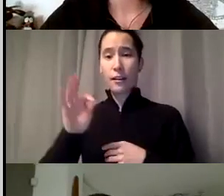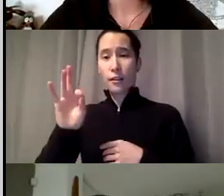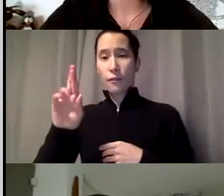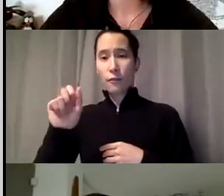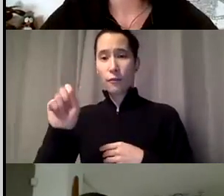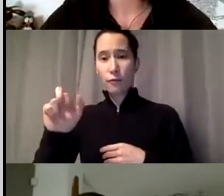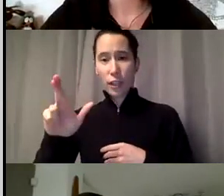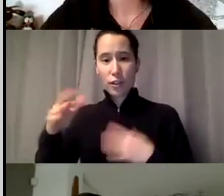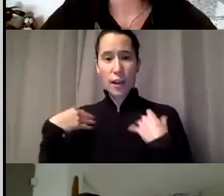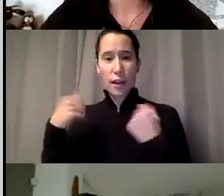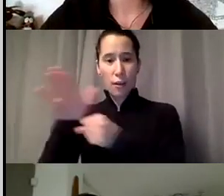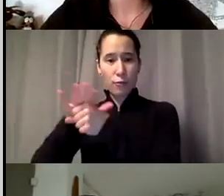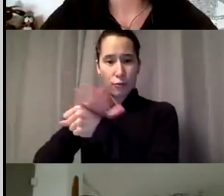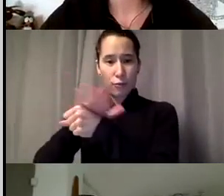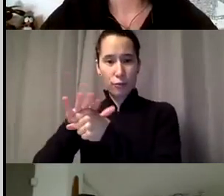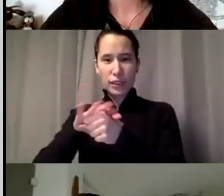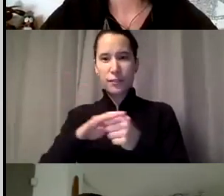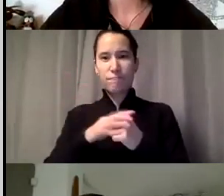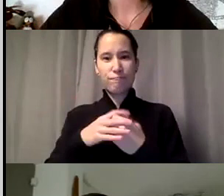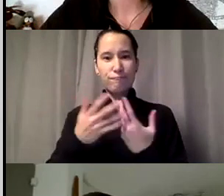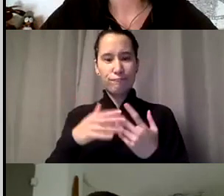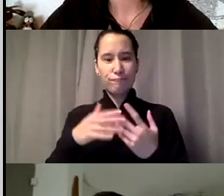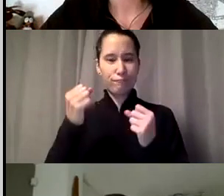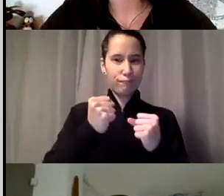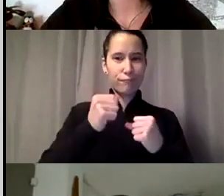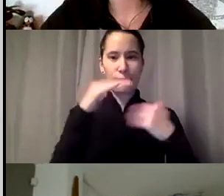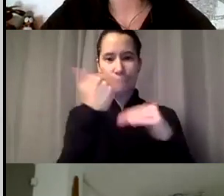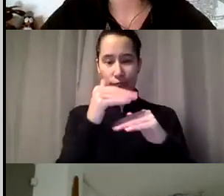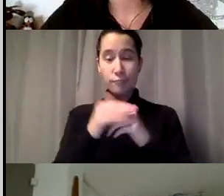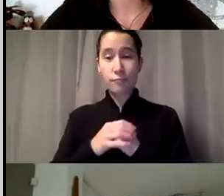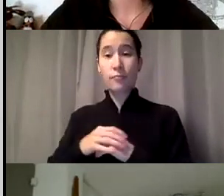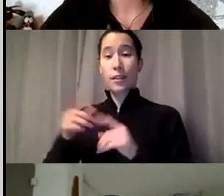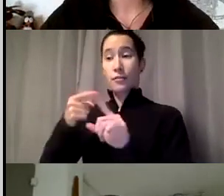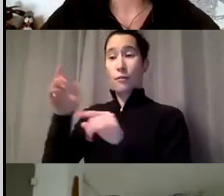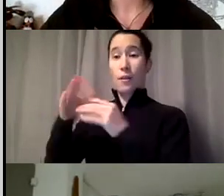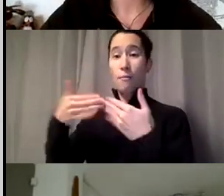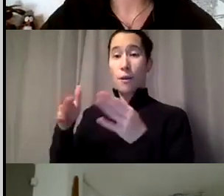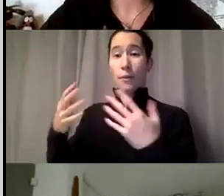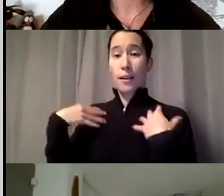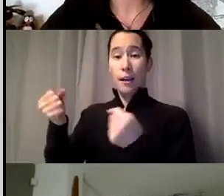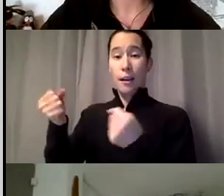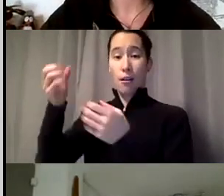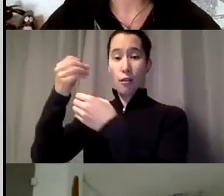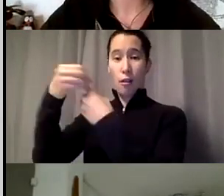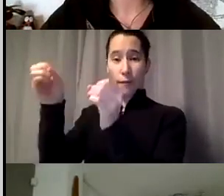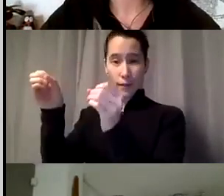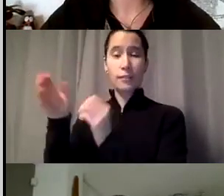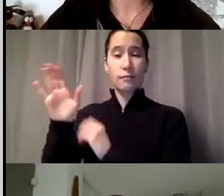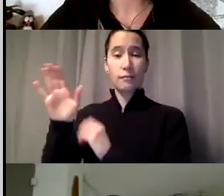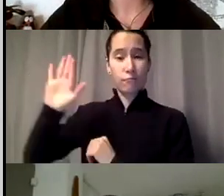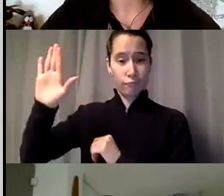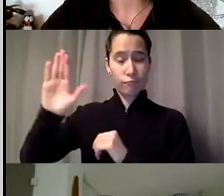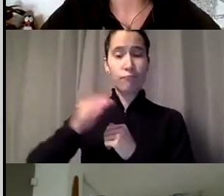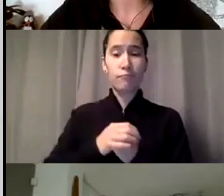both written and oral from the Public Health Office. And we have been working within